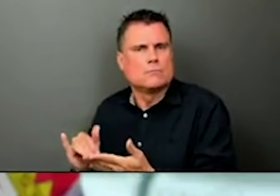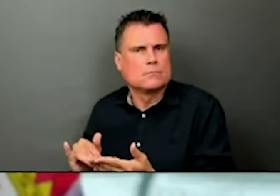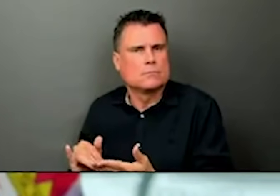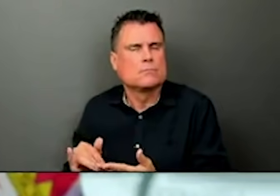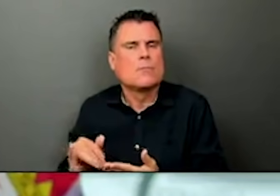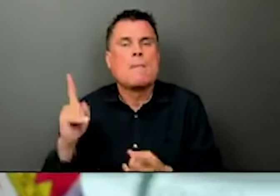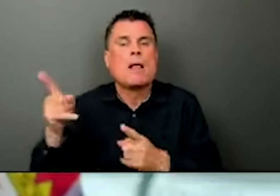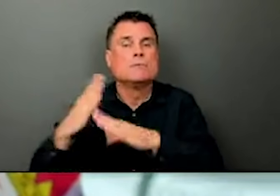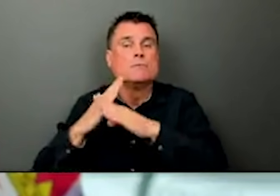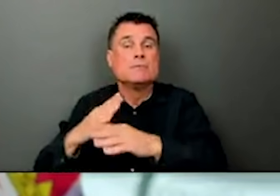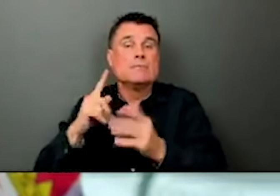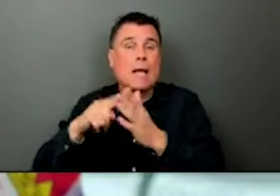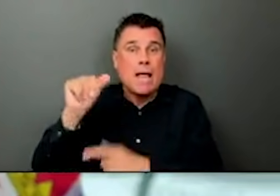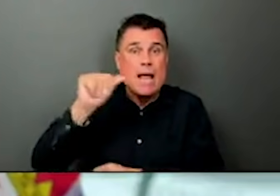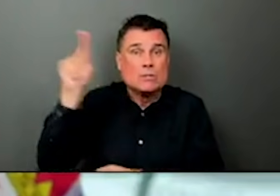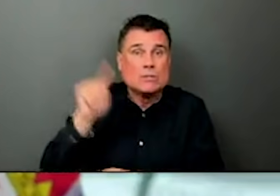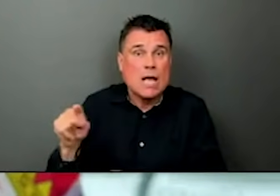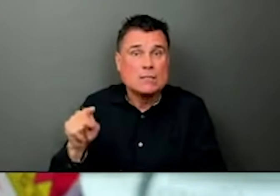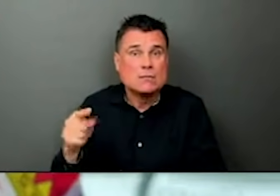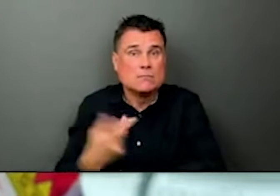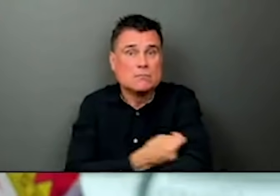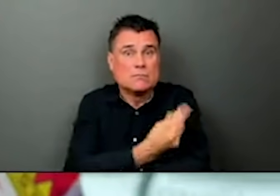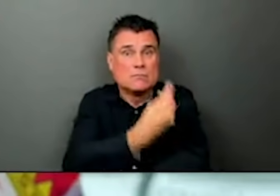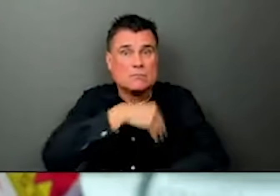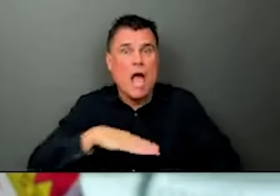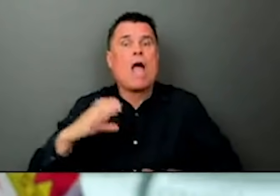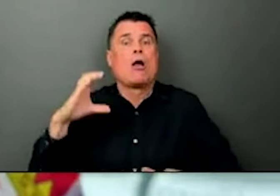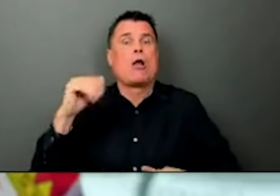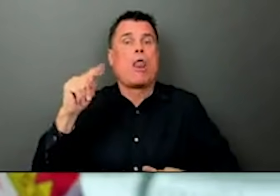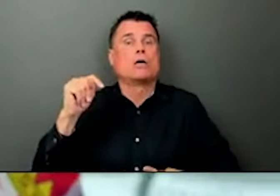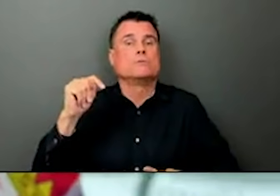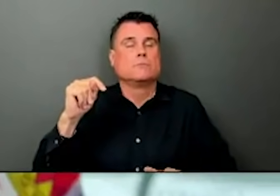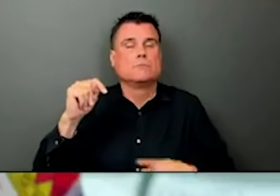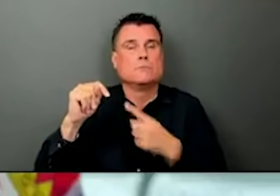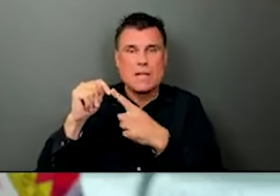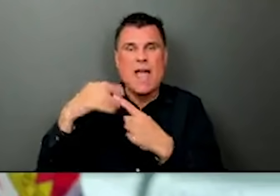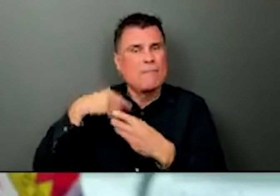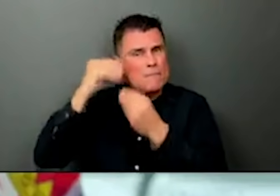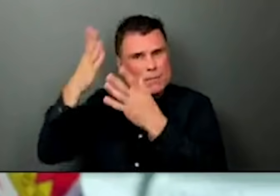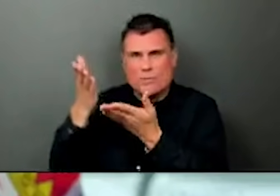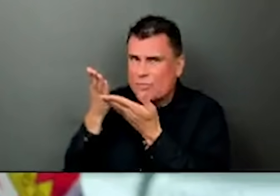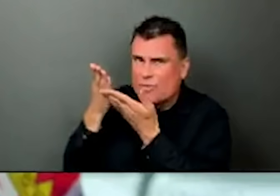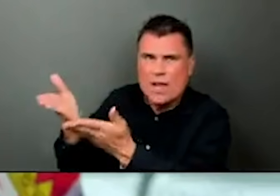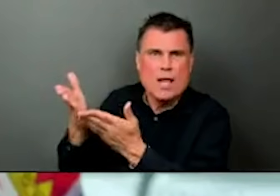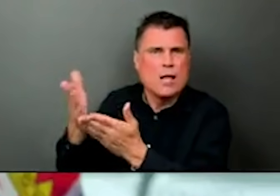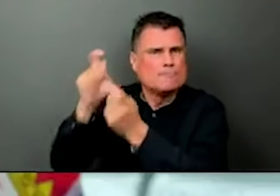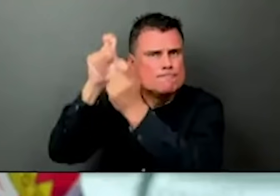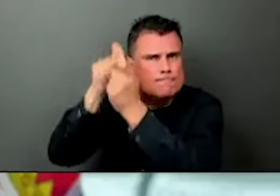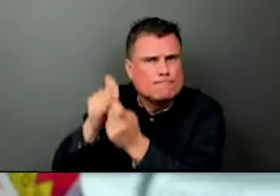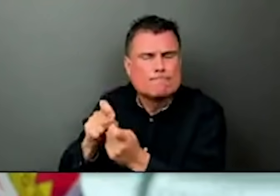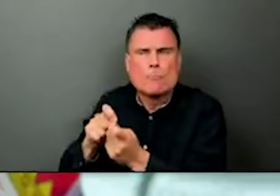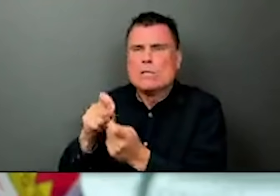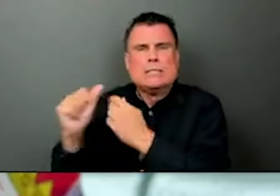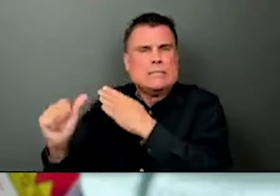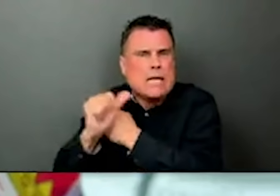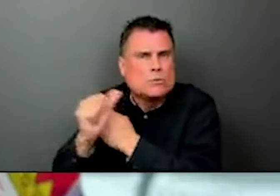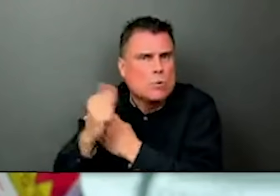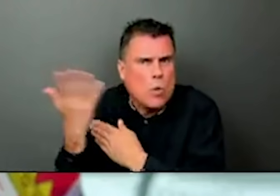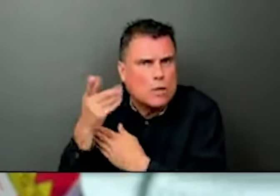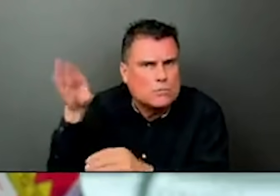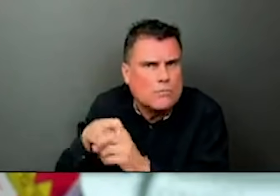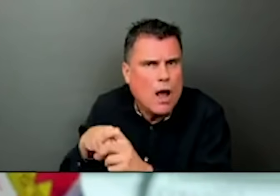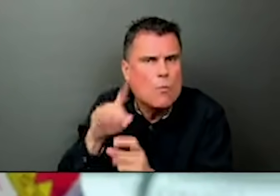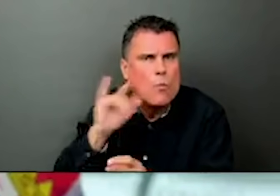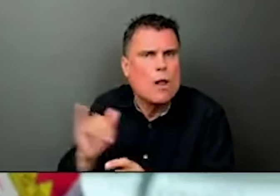the mix and match schedule. We know that we now have studies that tell us that it's a safe thing to do, that you may get